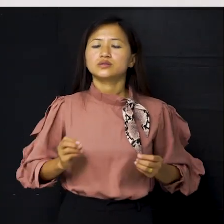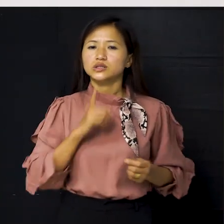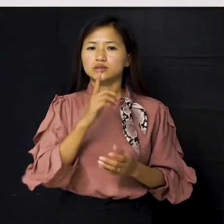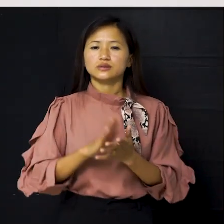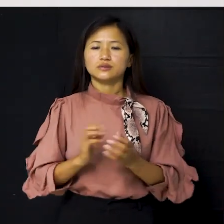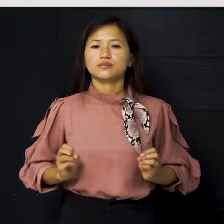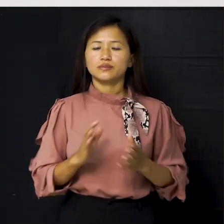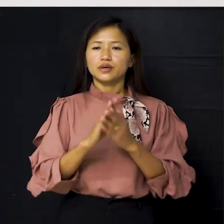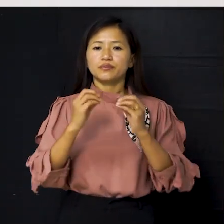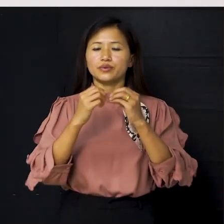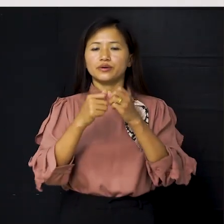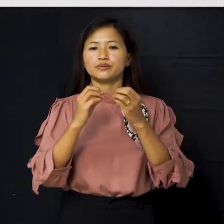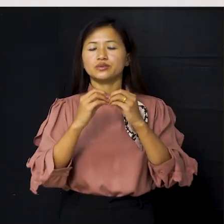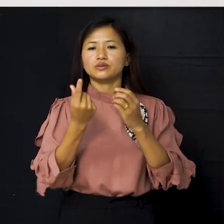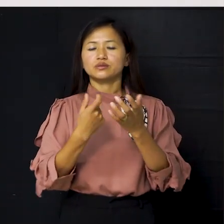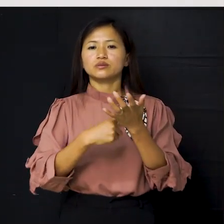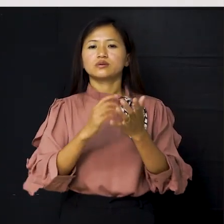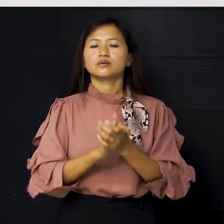by Babur.